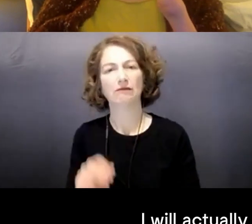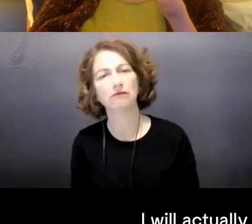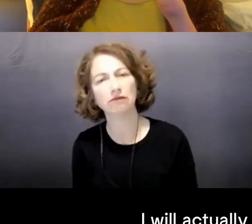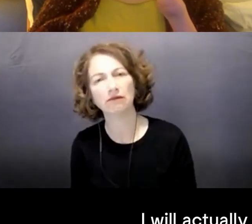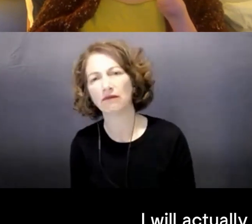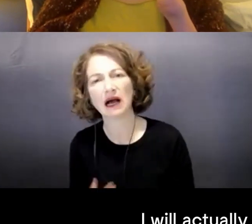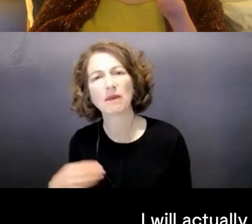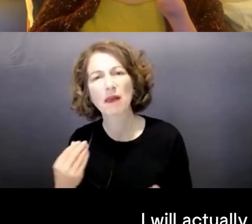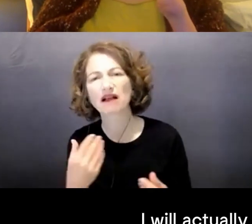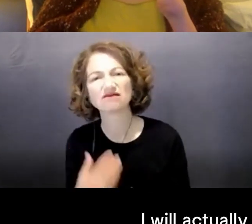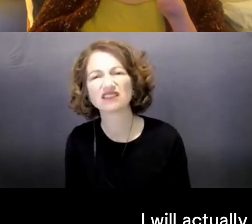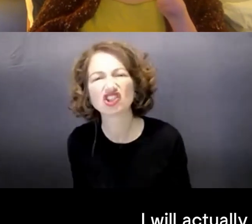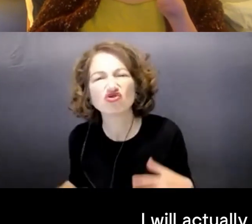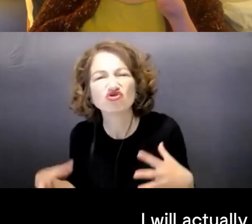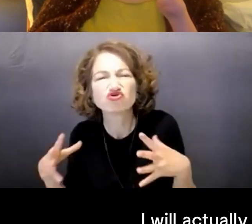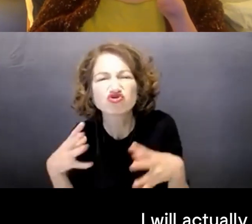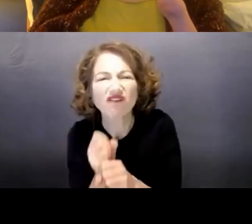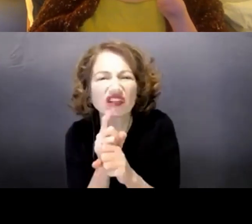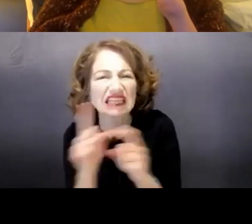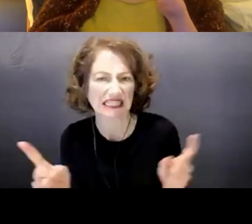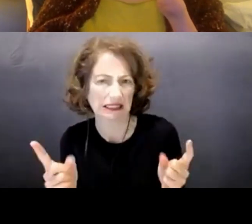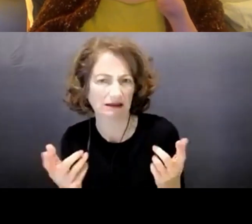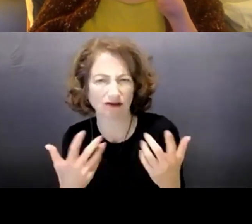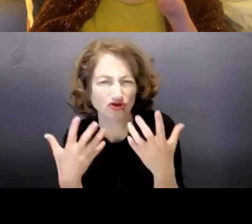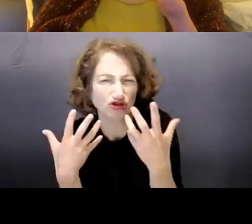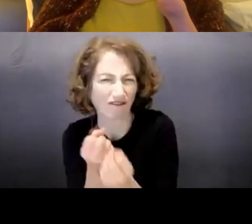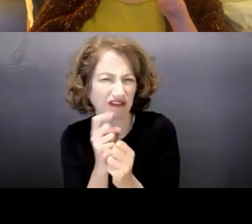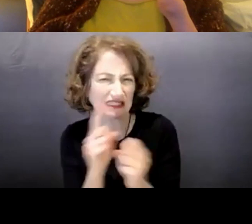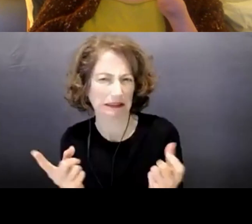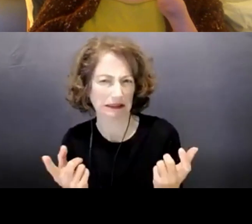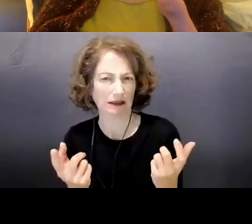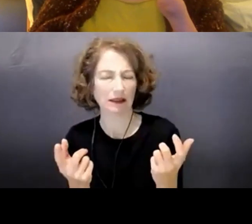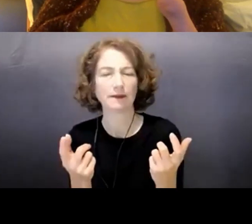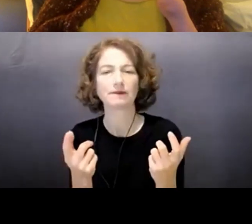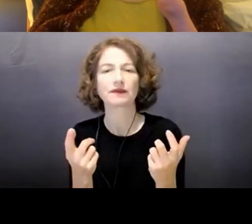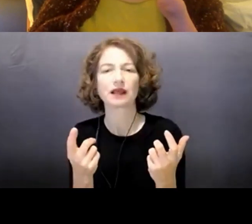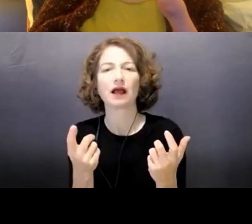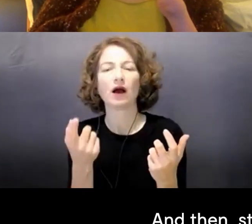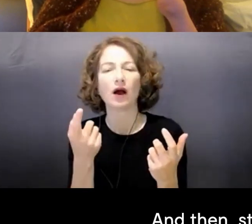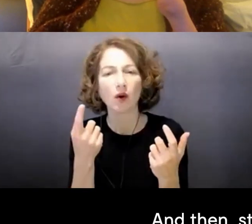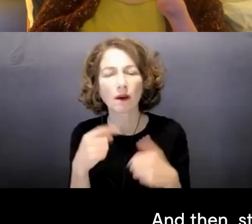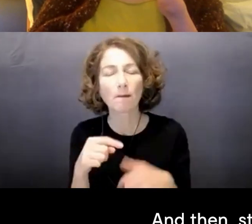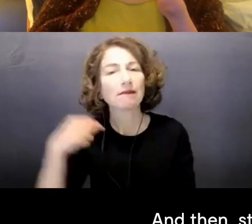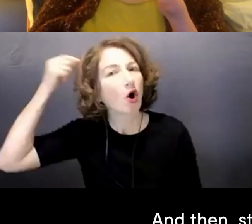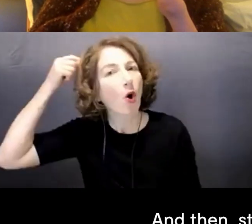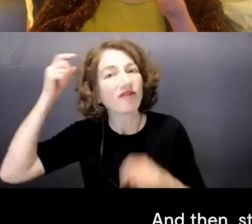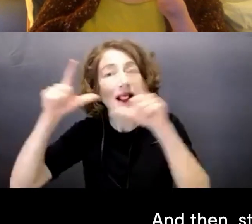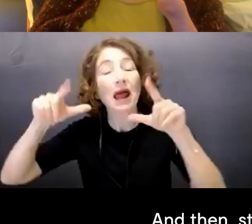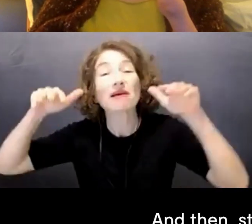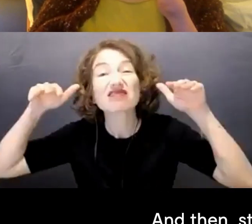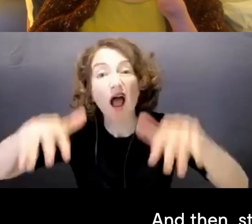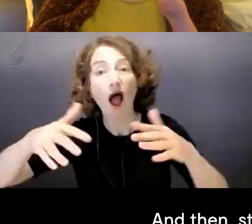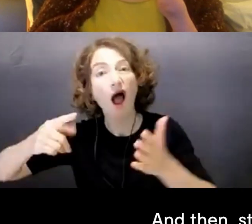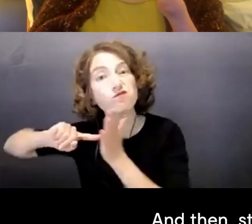to sit during our conversation. But it kind of was in my head, and it then